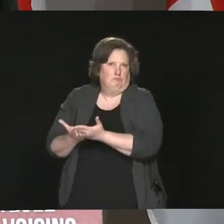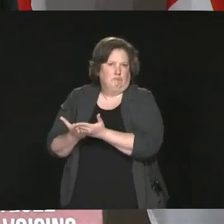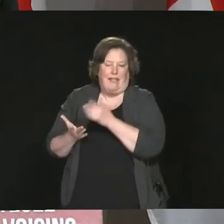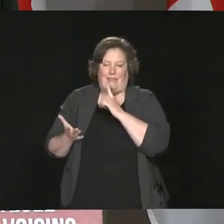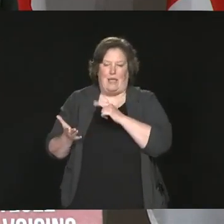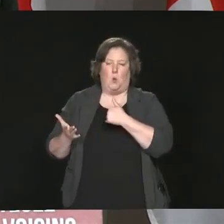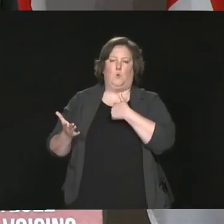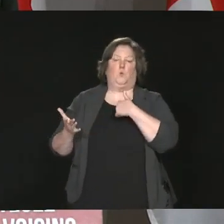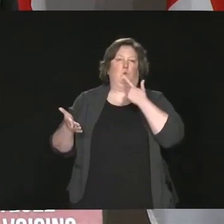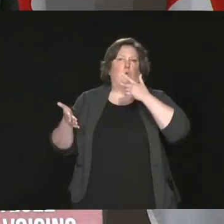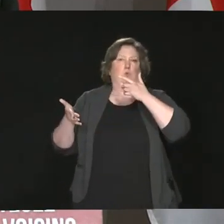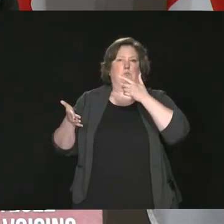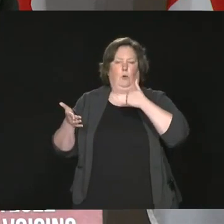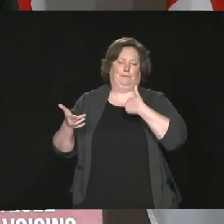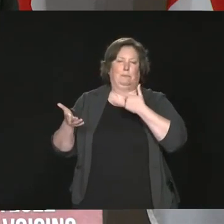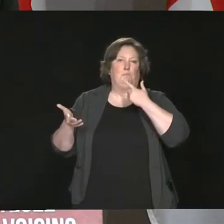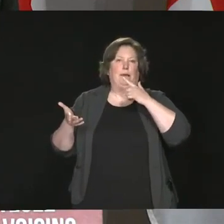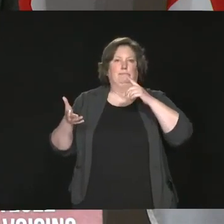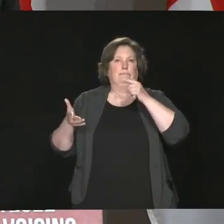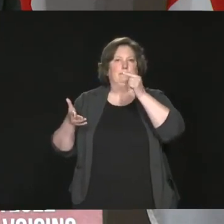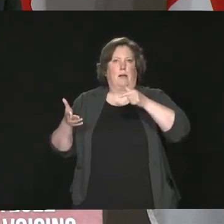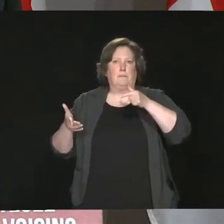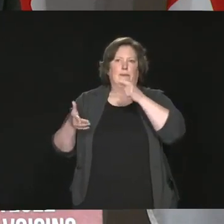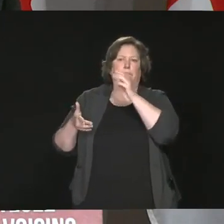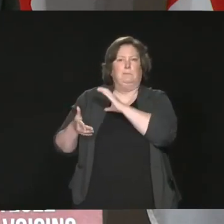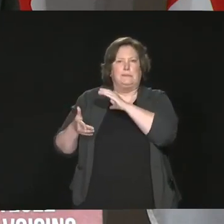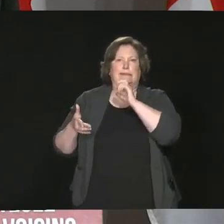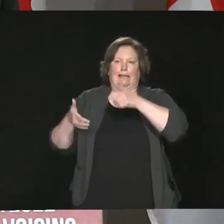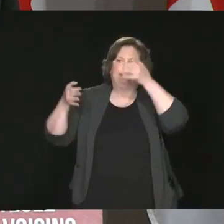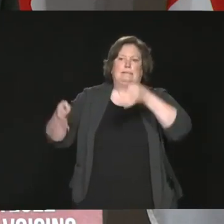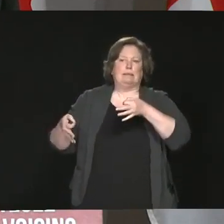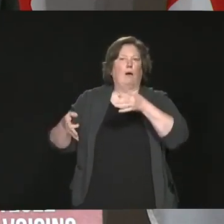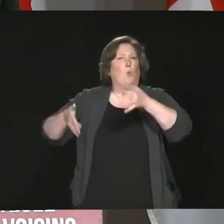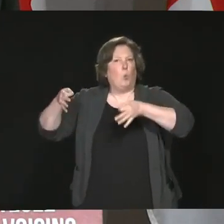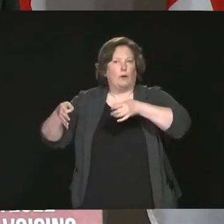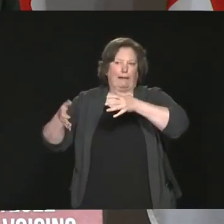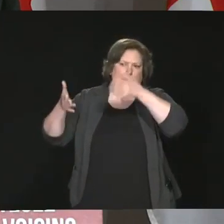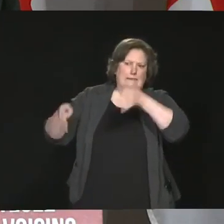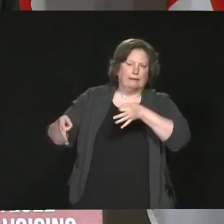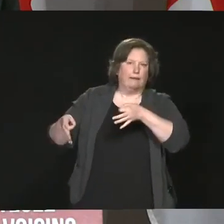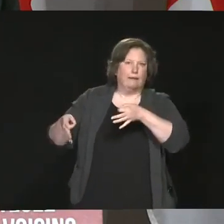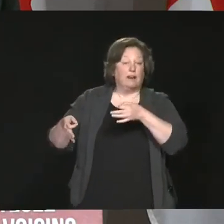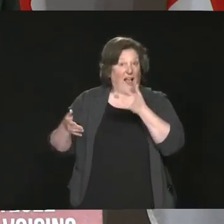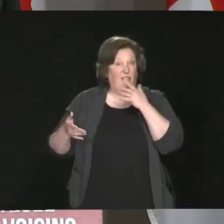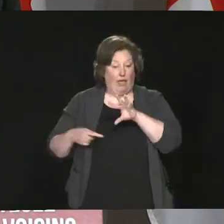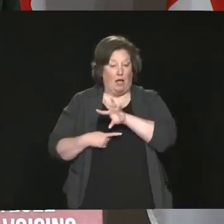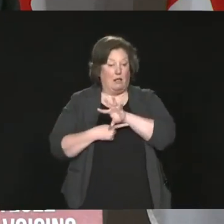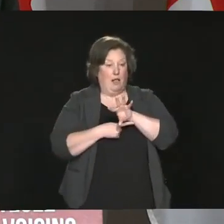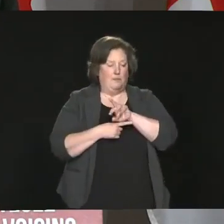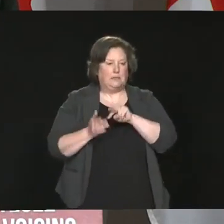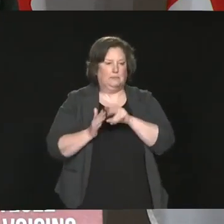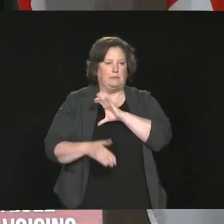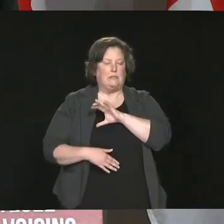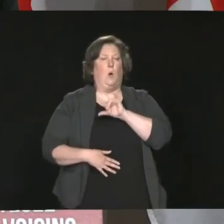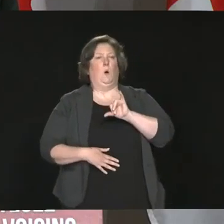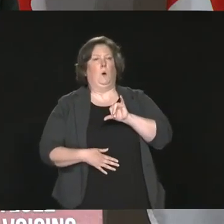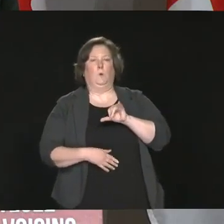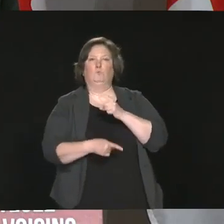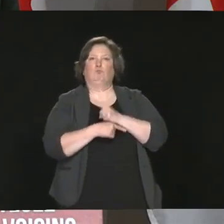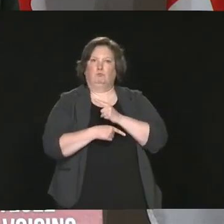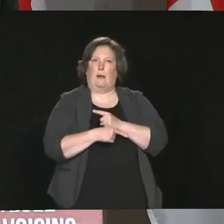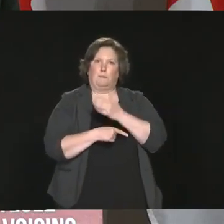transpired. It is also an important tool of accountability because, you know, police possess extraordinary authorities in our